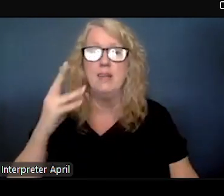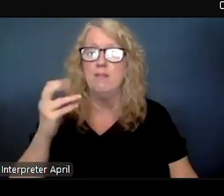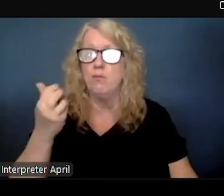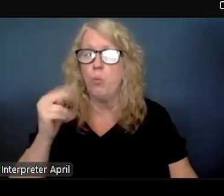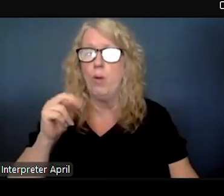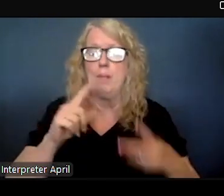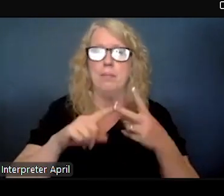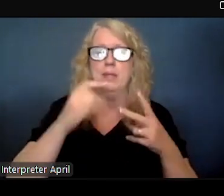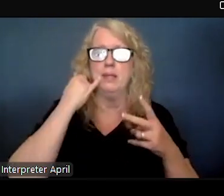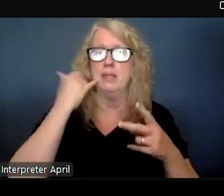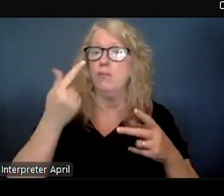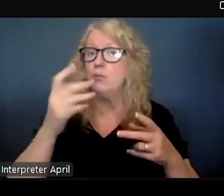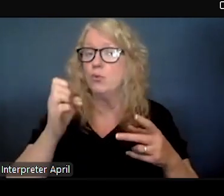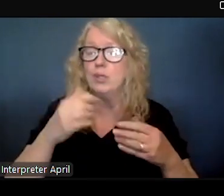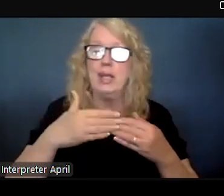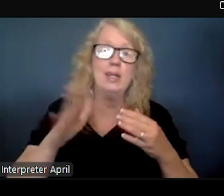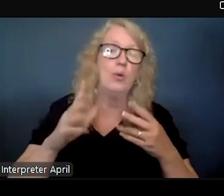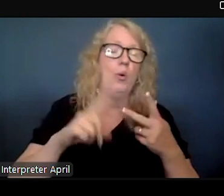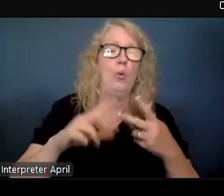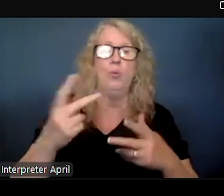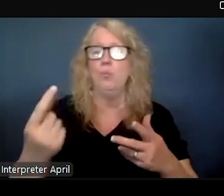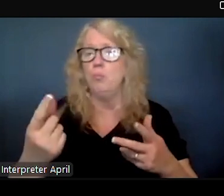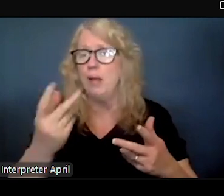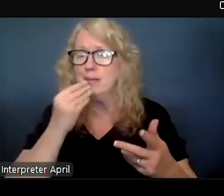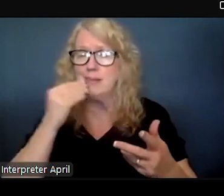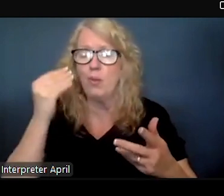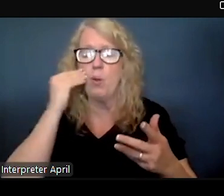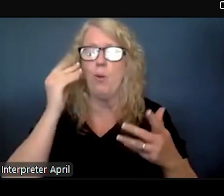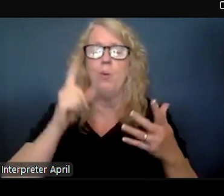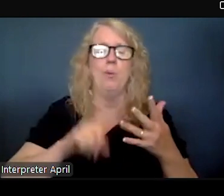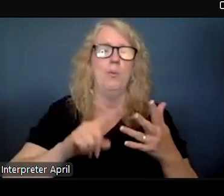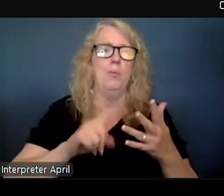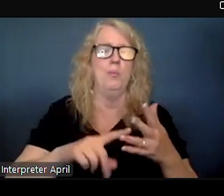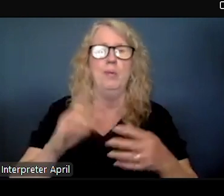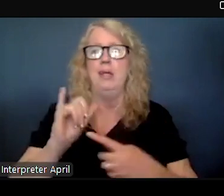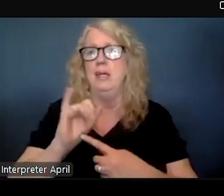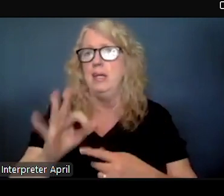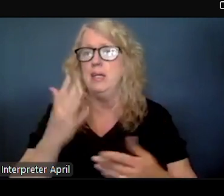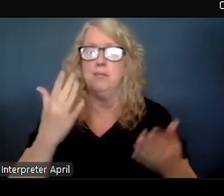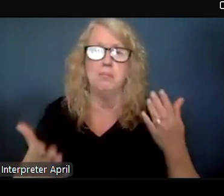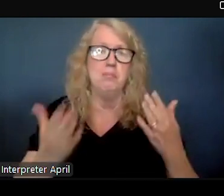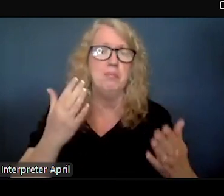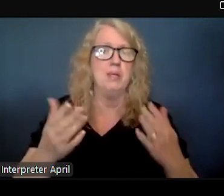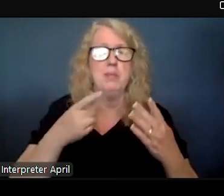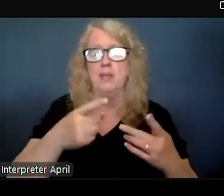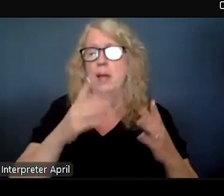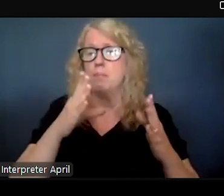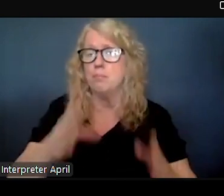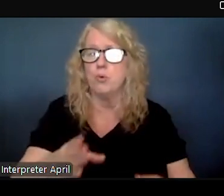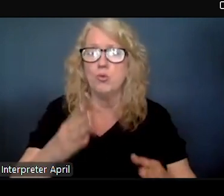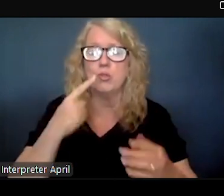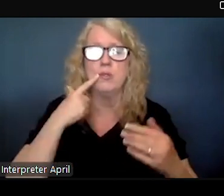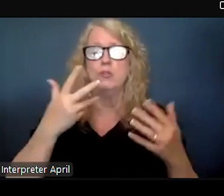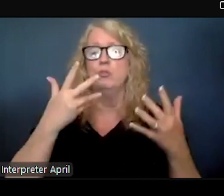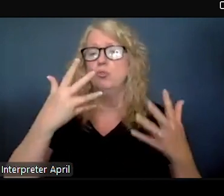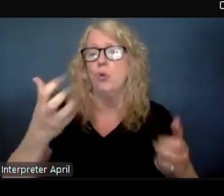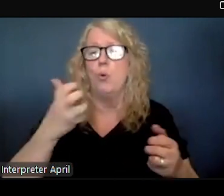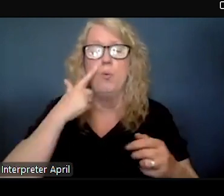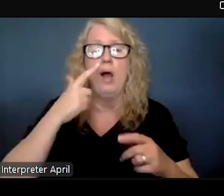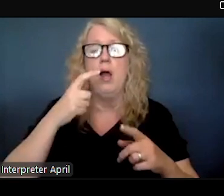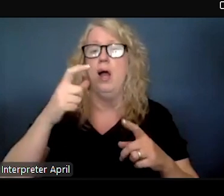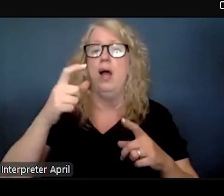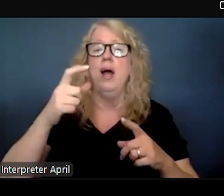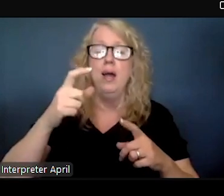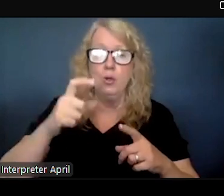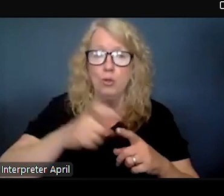if there's a gate code, if there's pets in the home, if maybe that person would like a phone call once we arrive